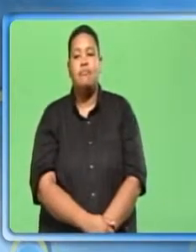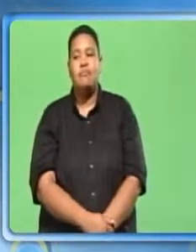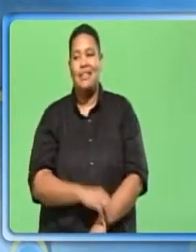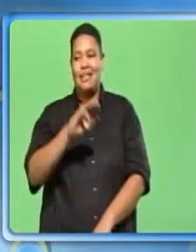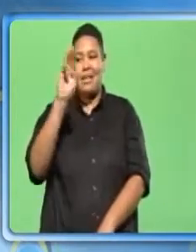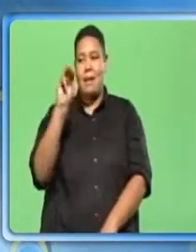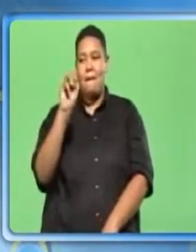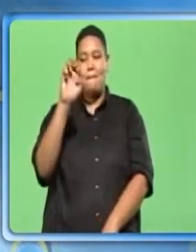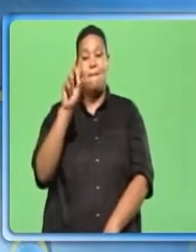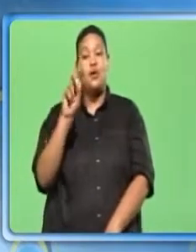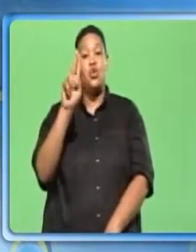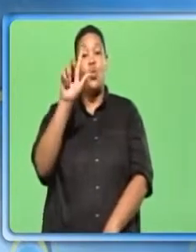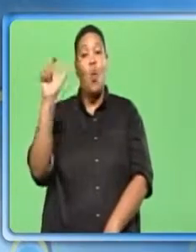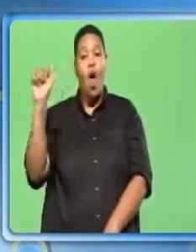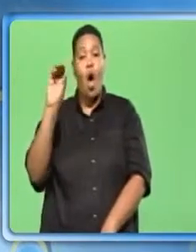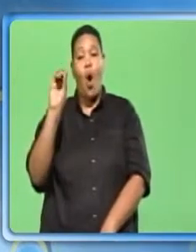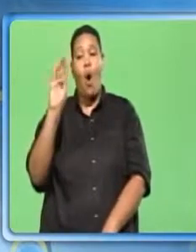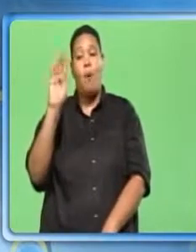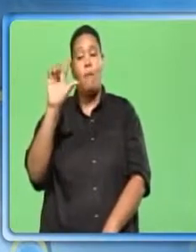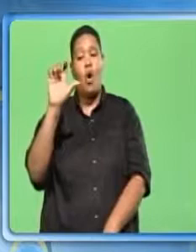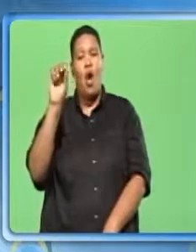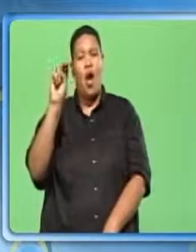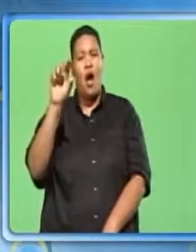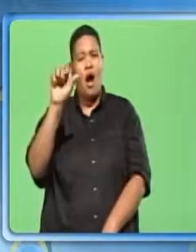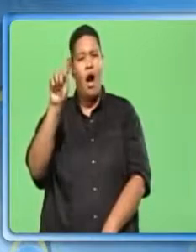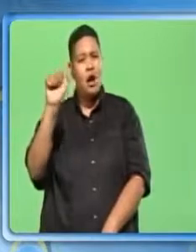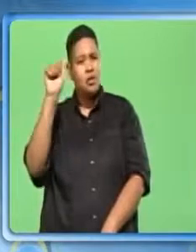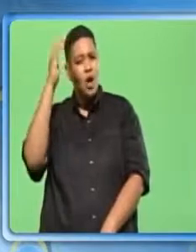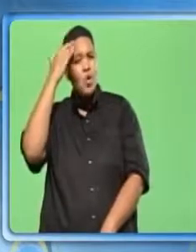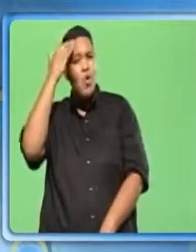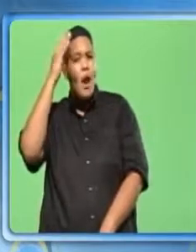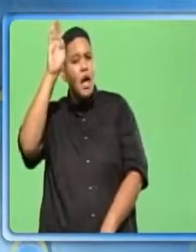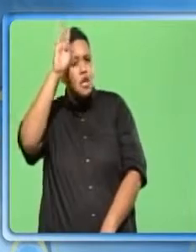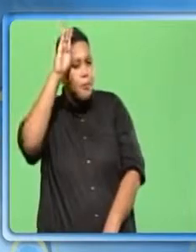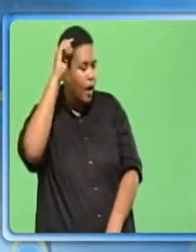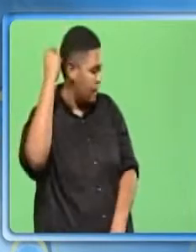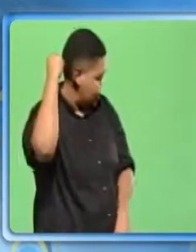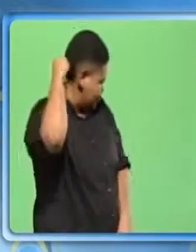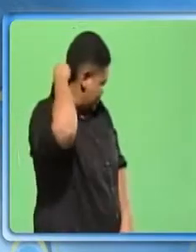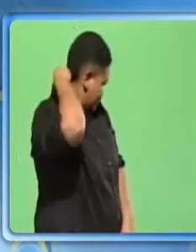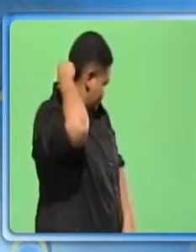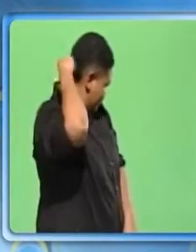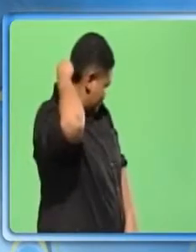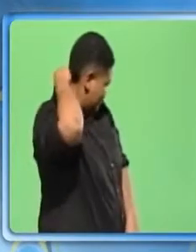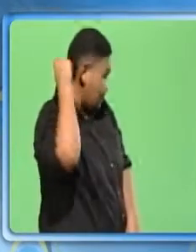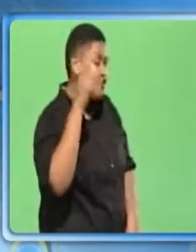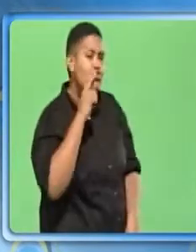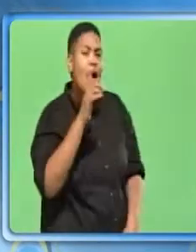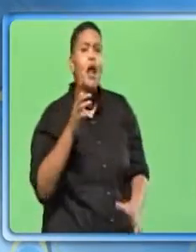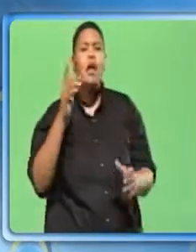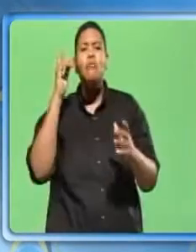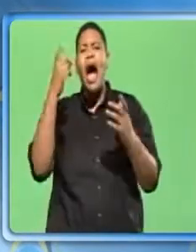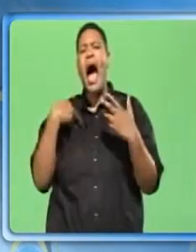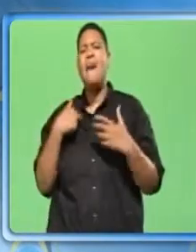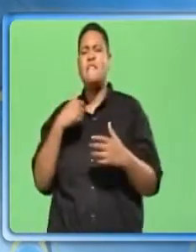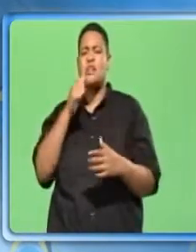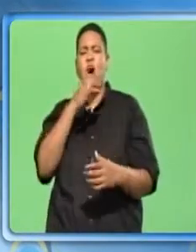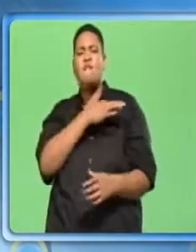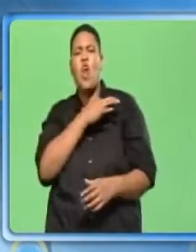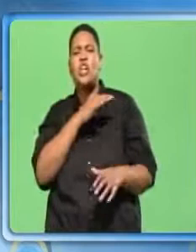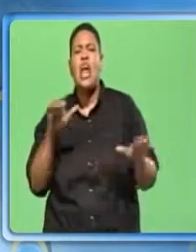The medulla oblongata is also known as the brain stem. It is concerned with involuntary actions such